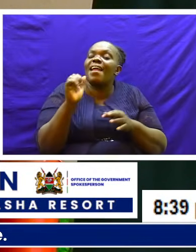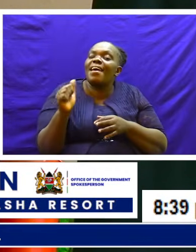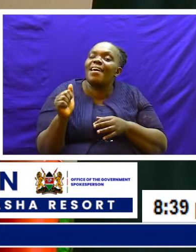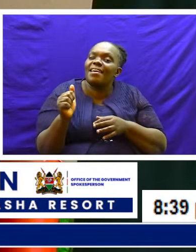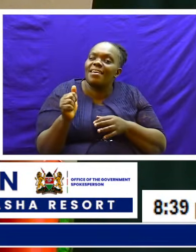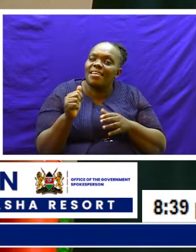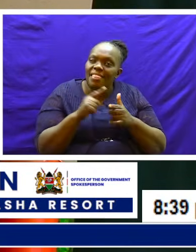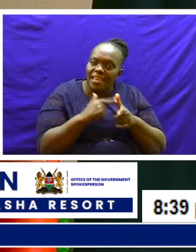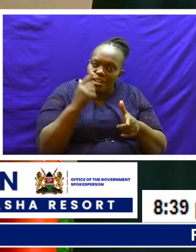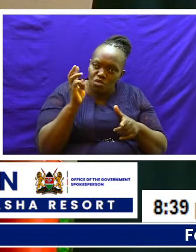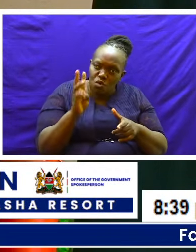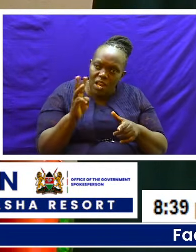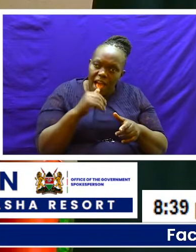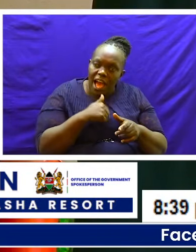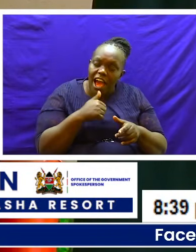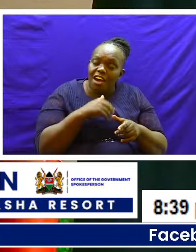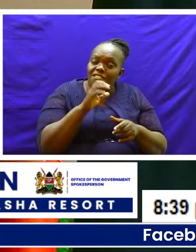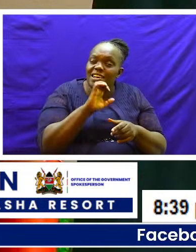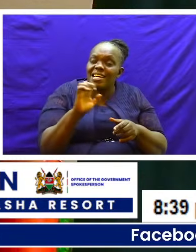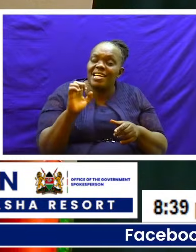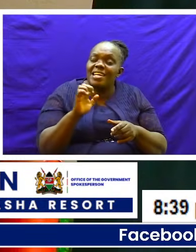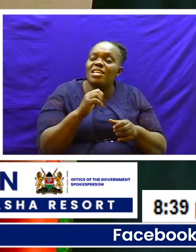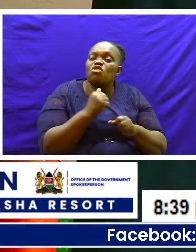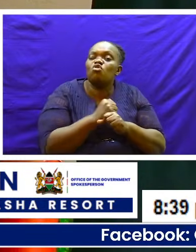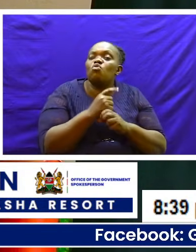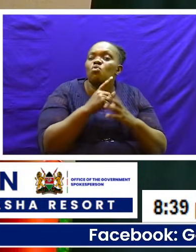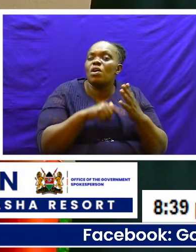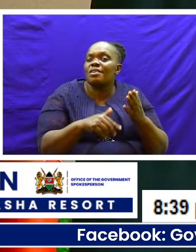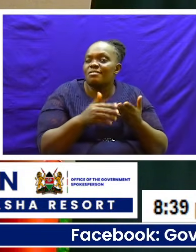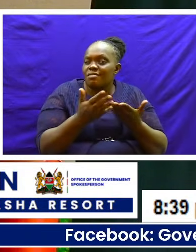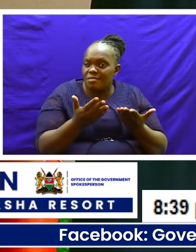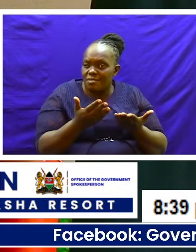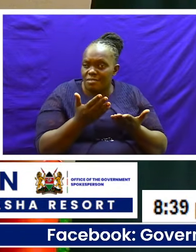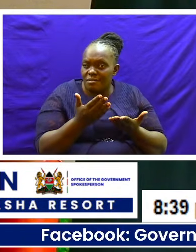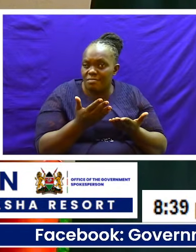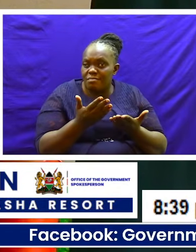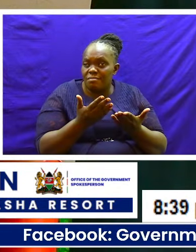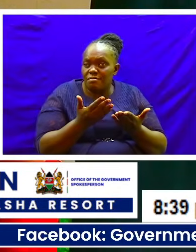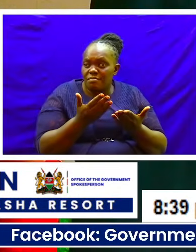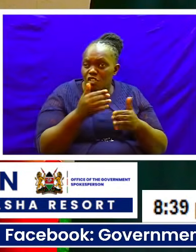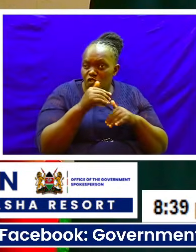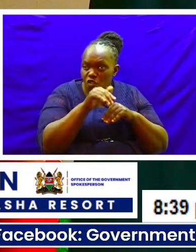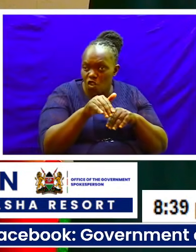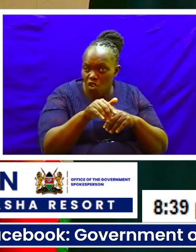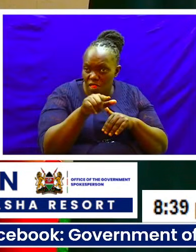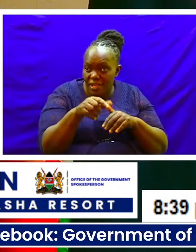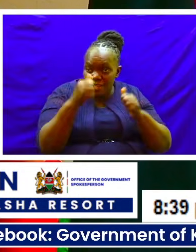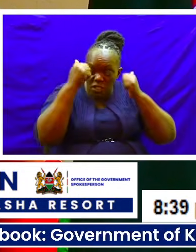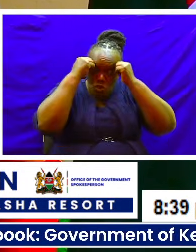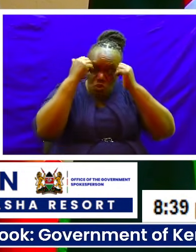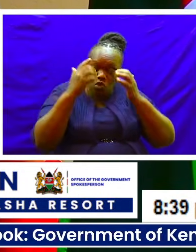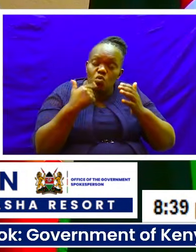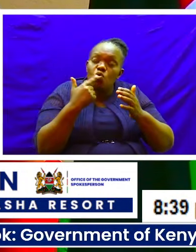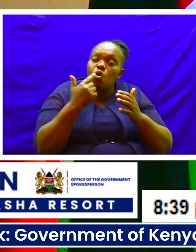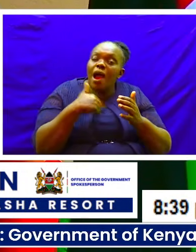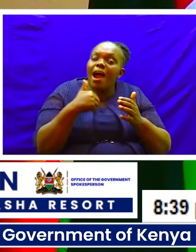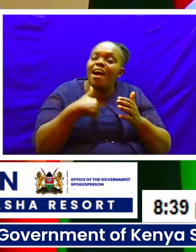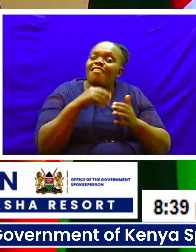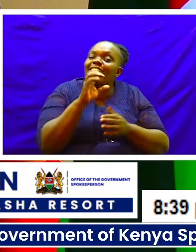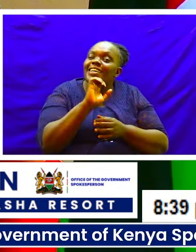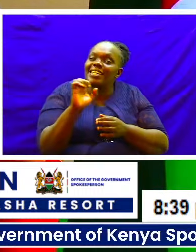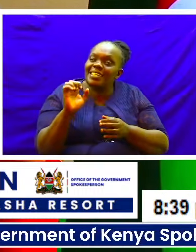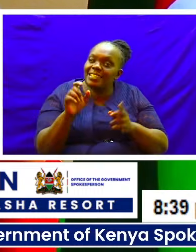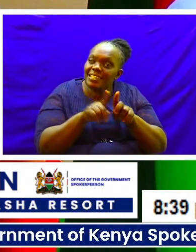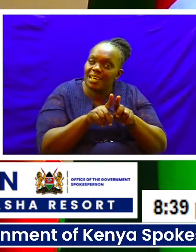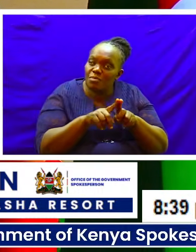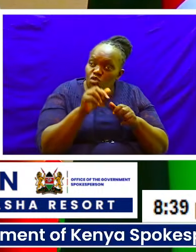and we will have EE, how do we determine of these students who have EE, which